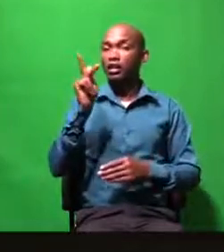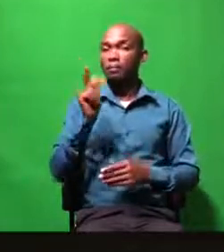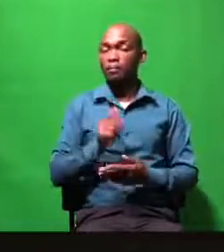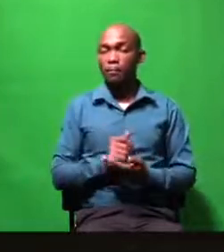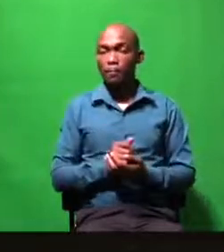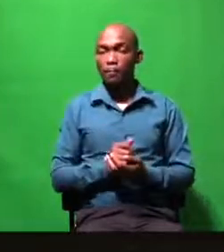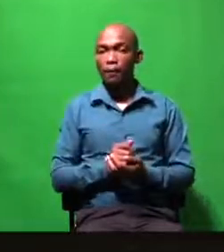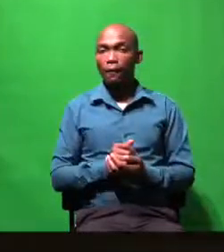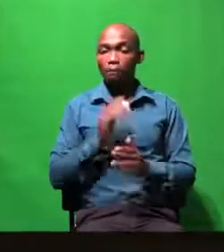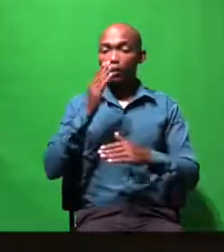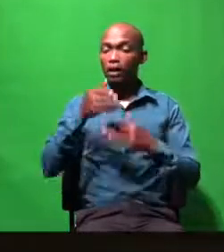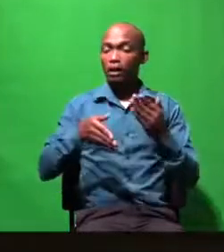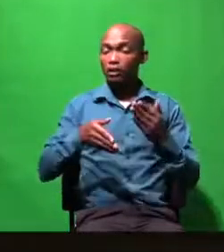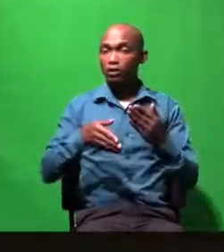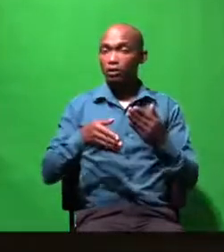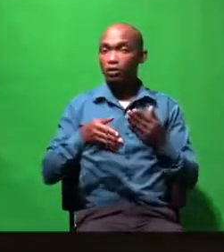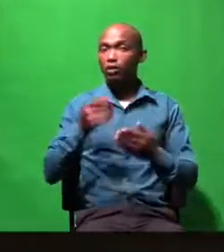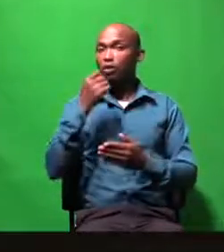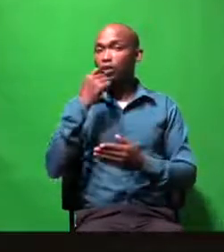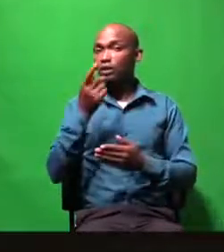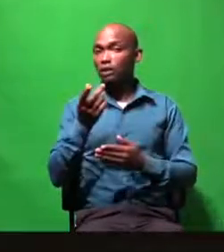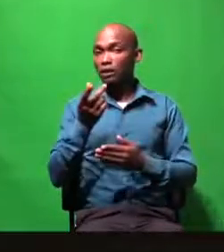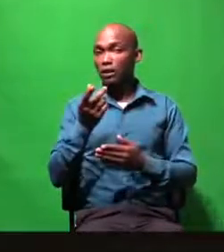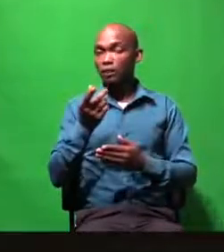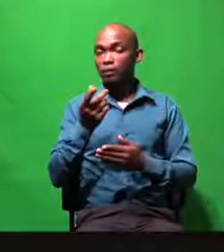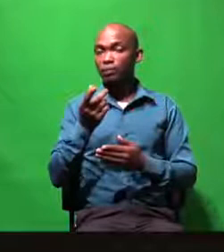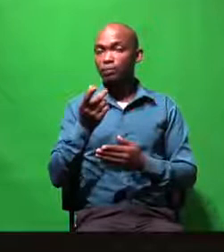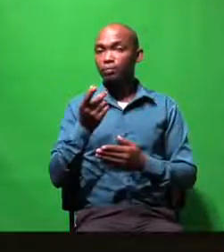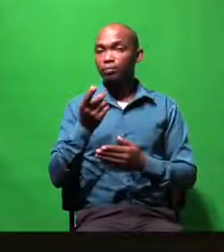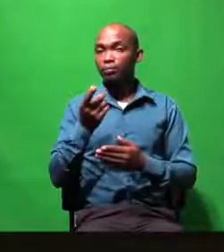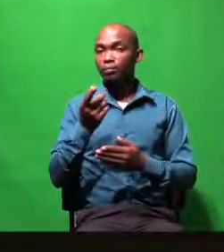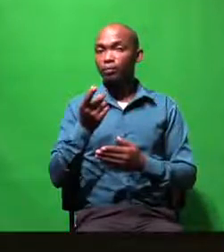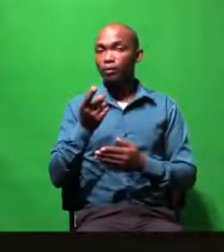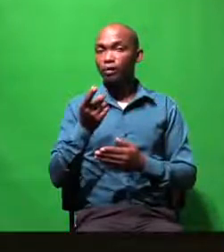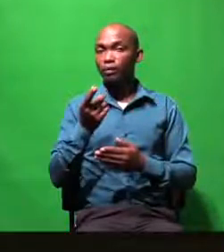And the last one we can say is